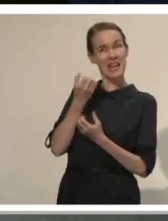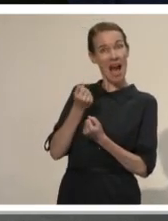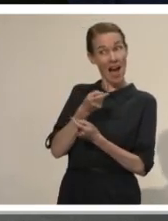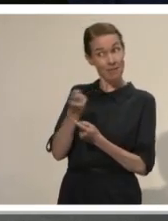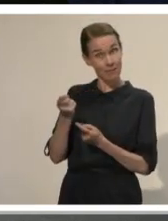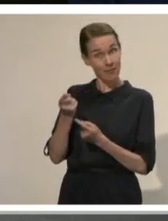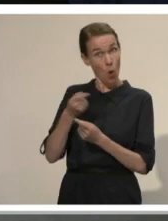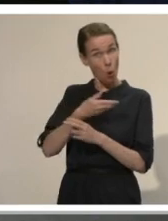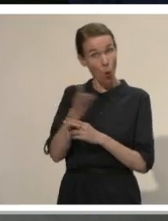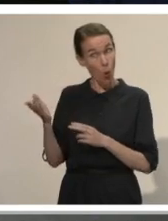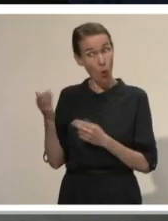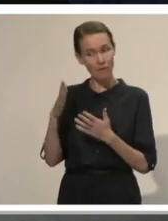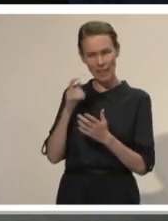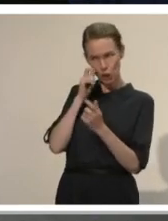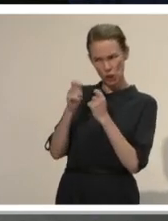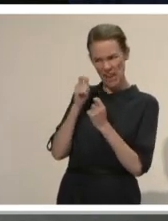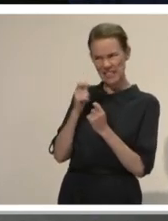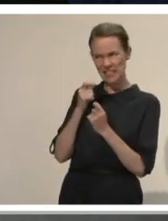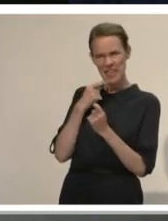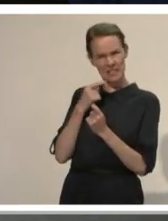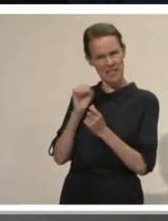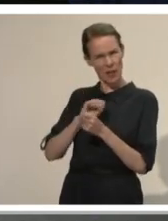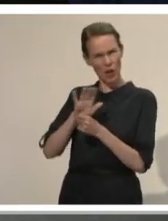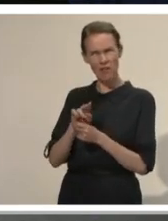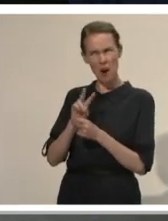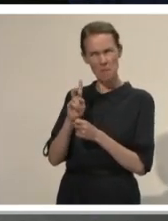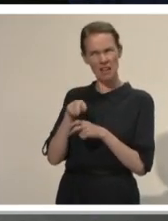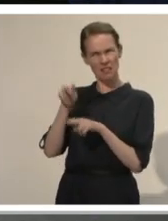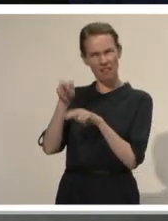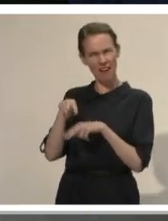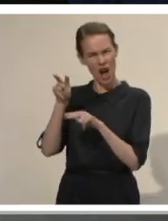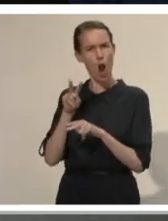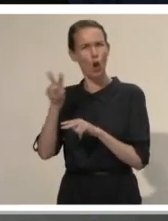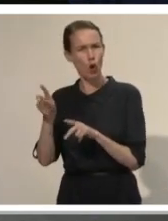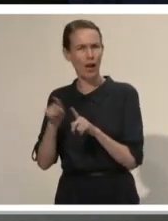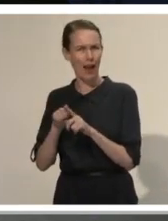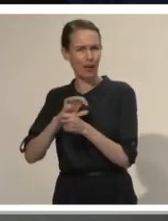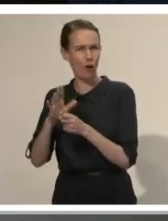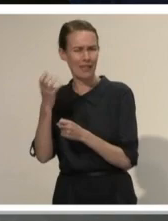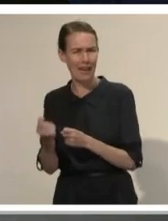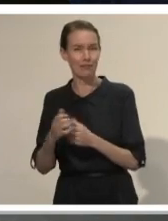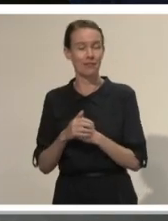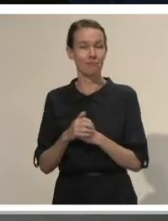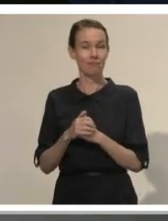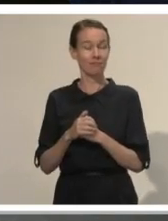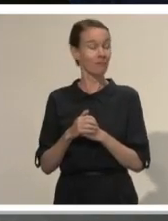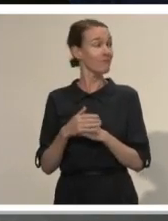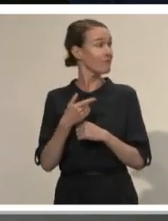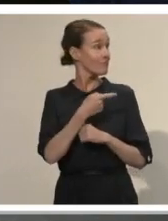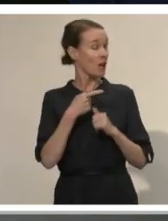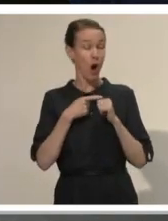definition, a probable case is one that does return a negative test, but the sense is that given the clinical picture and